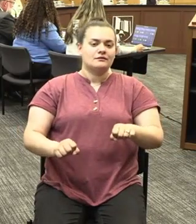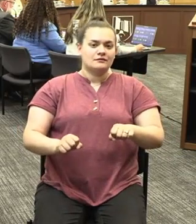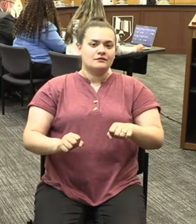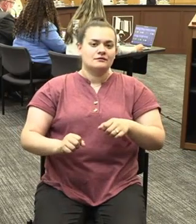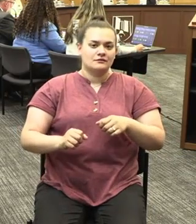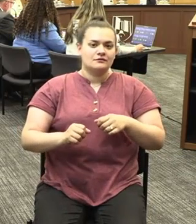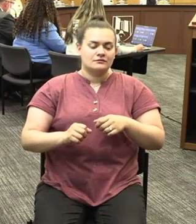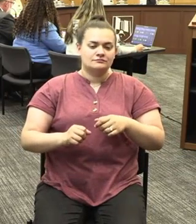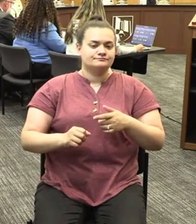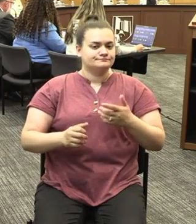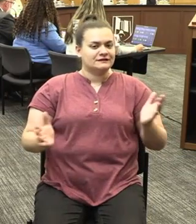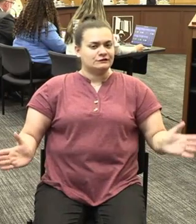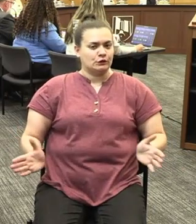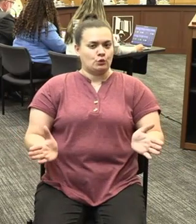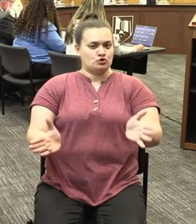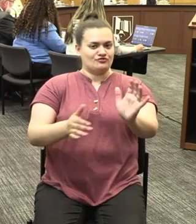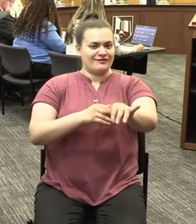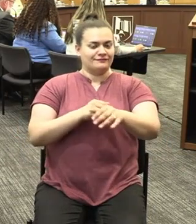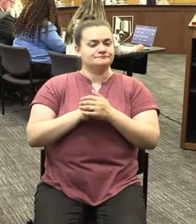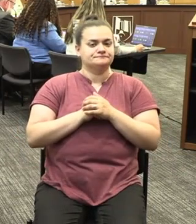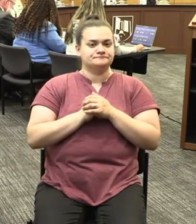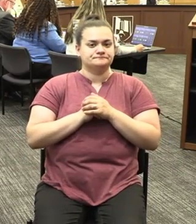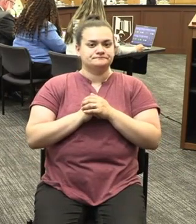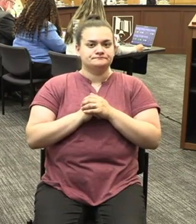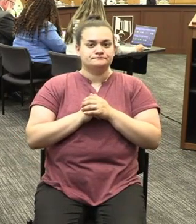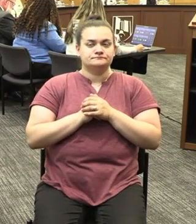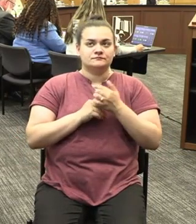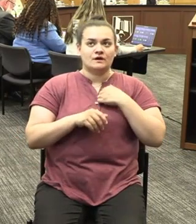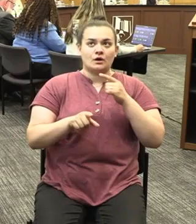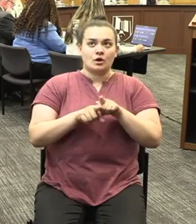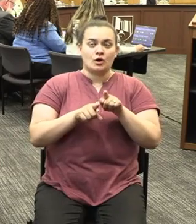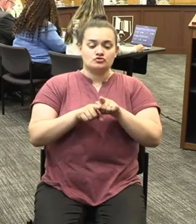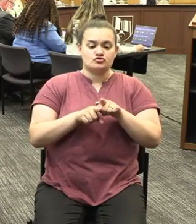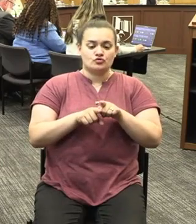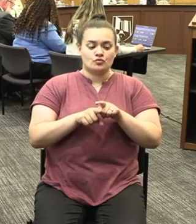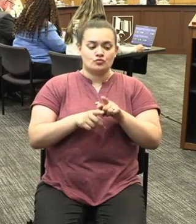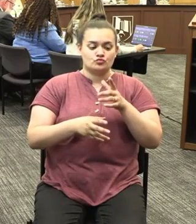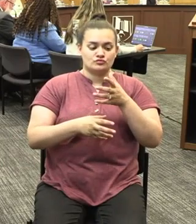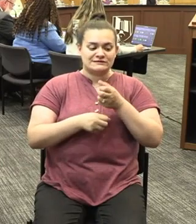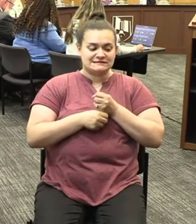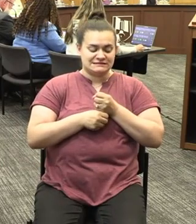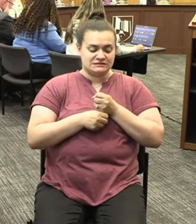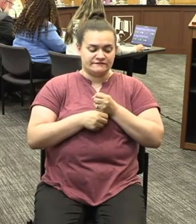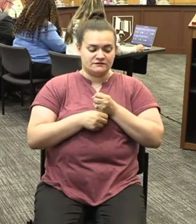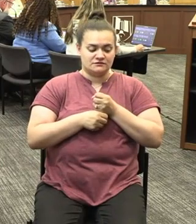they highly encourage that. And I also received a